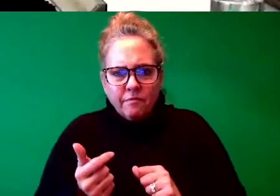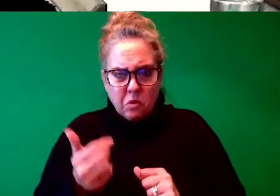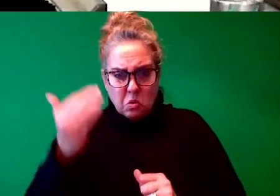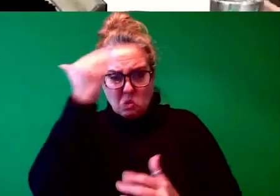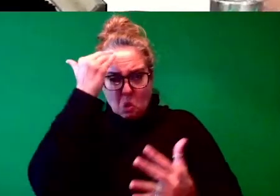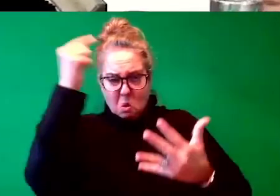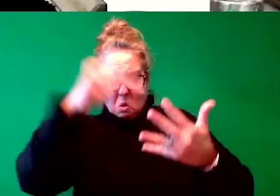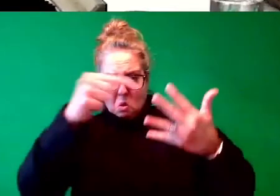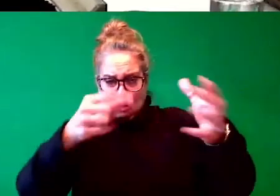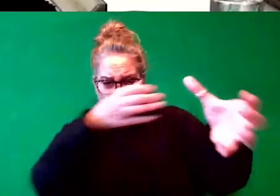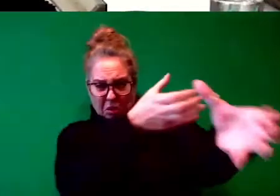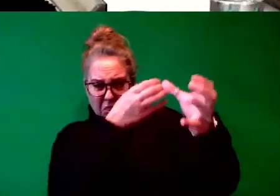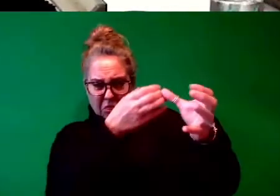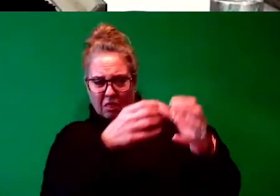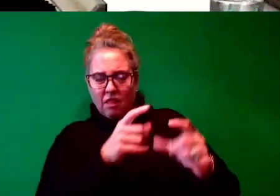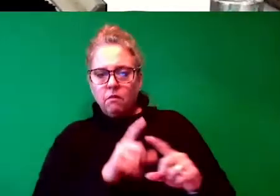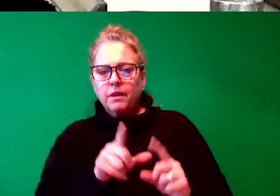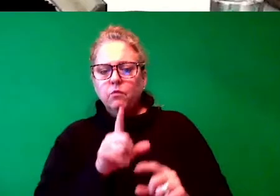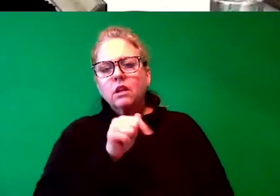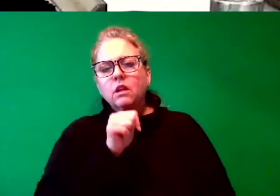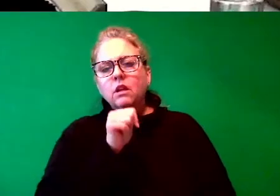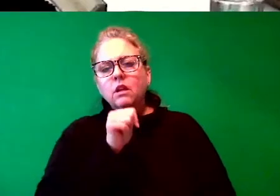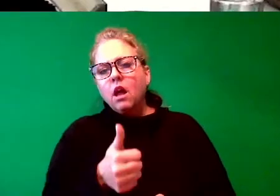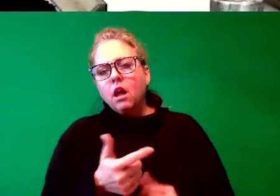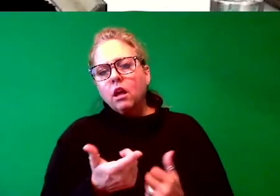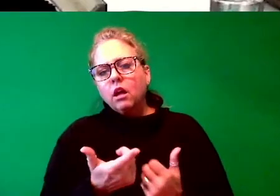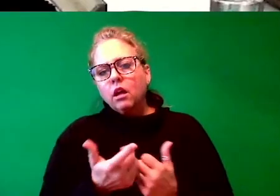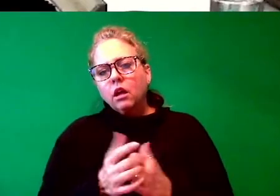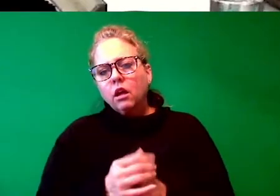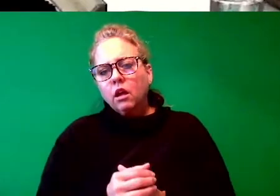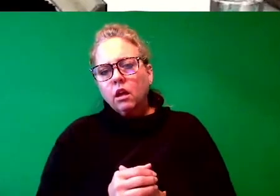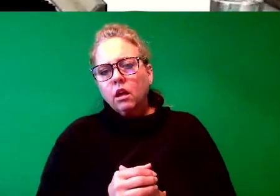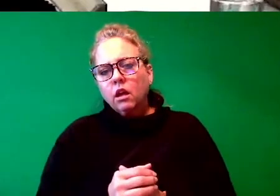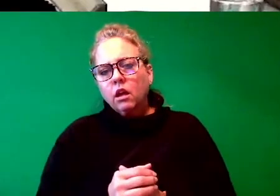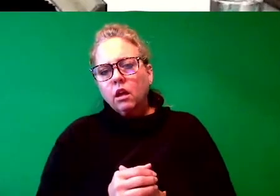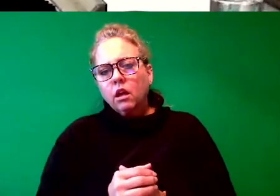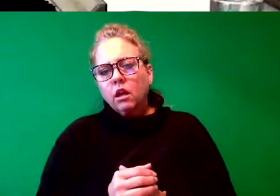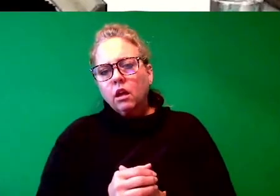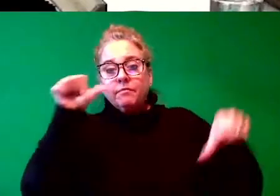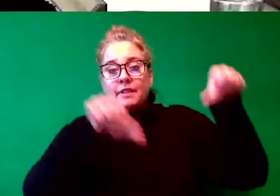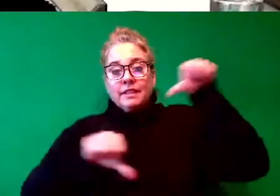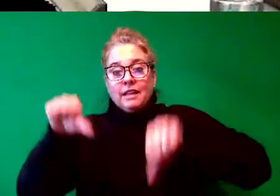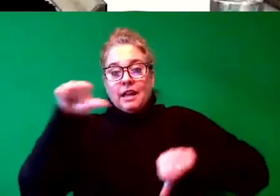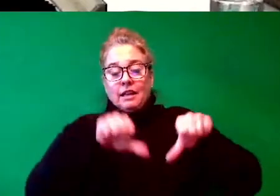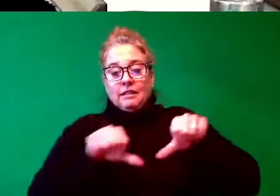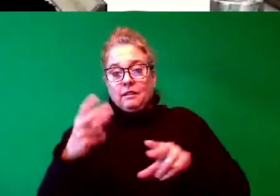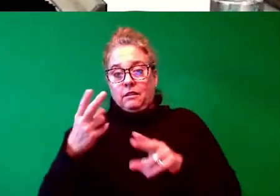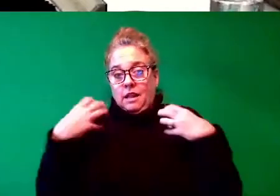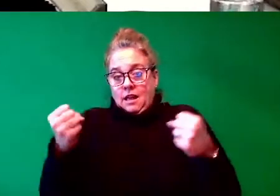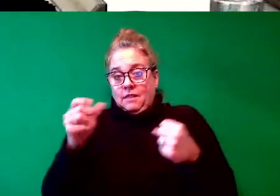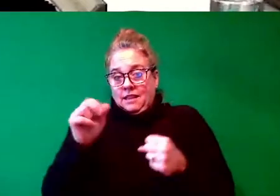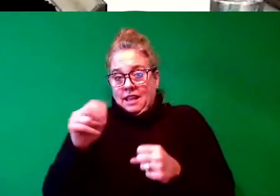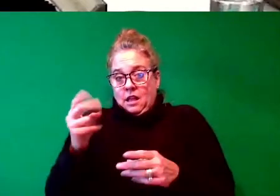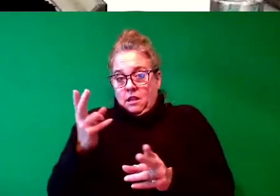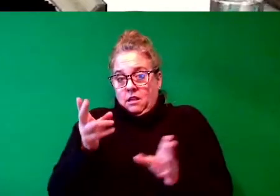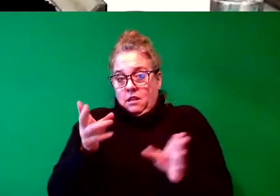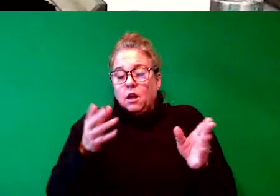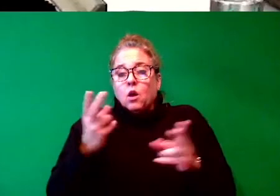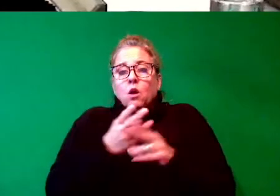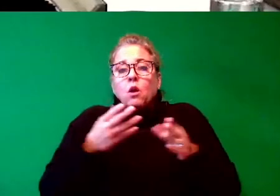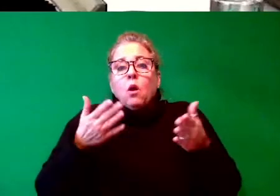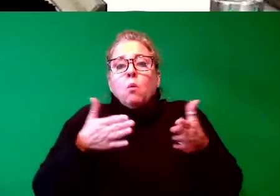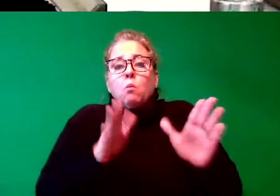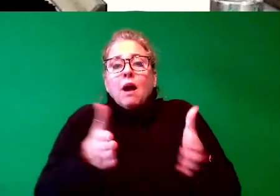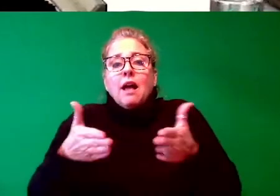The scientific method used in healthcare has been around a long, long time, but sometimes new information